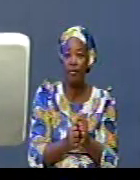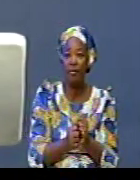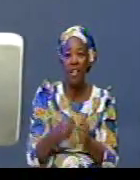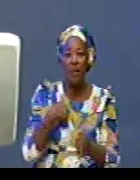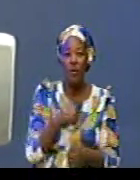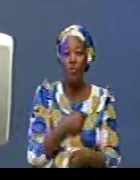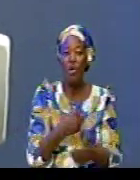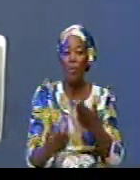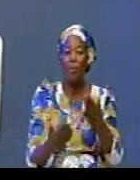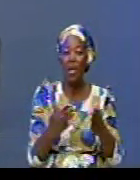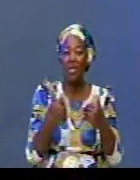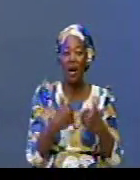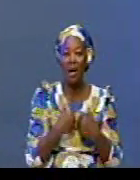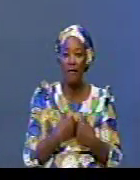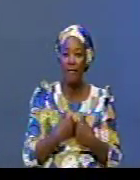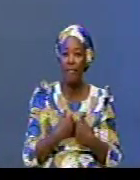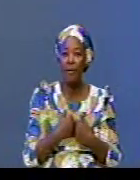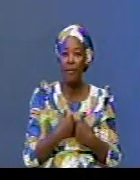which